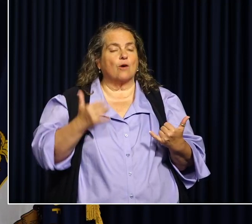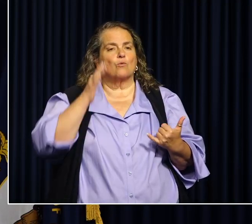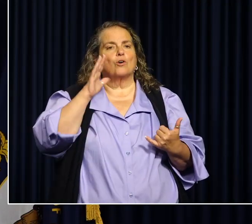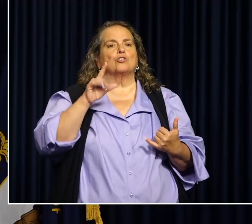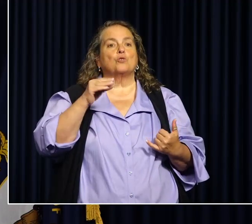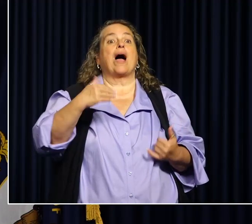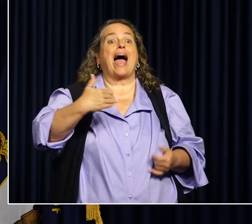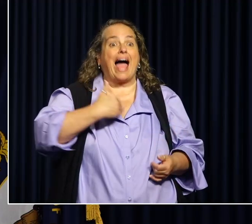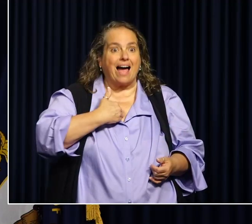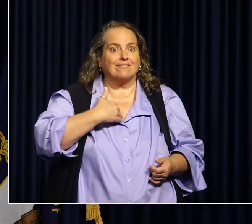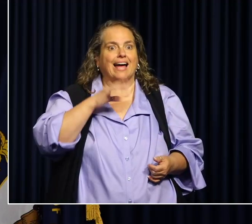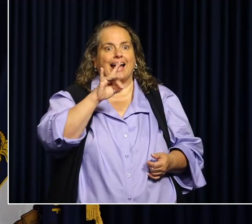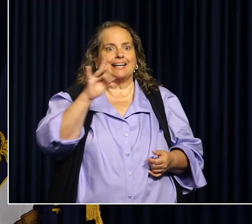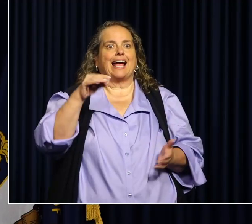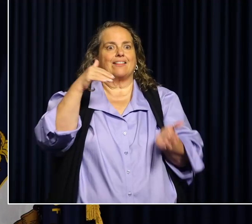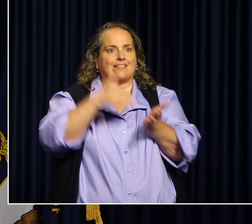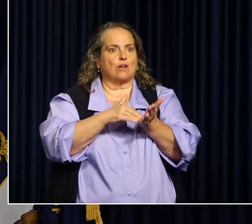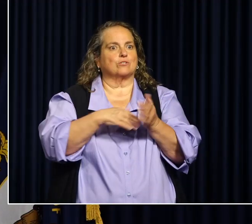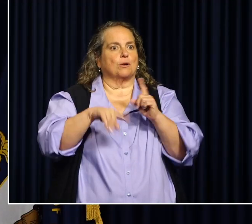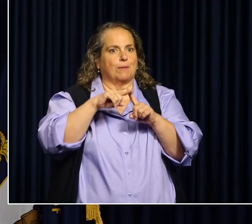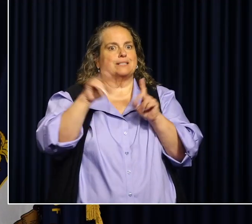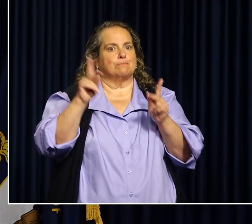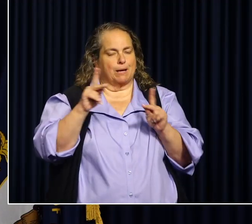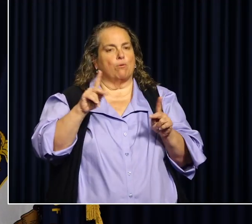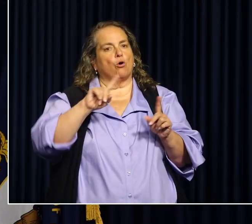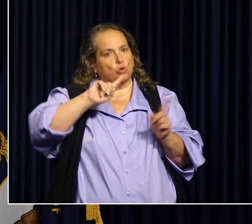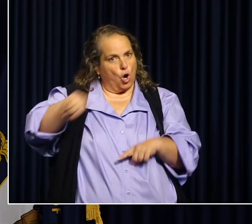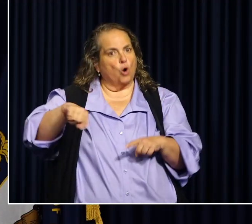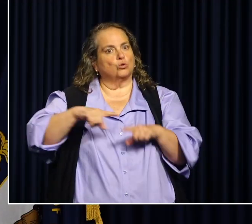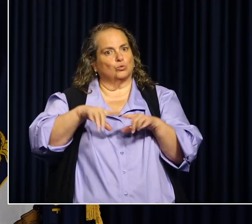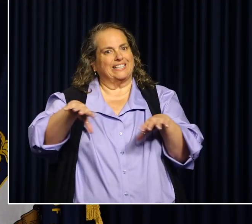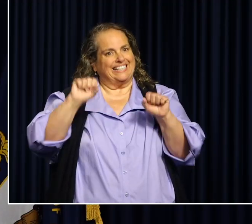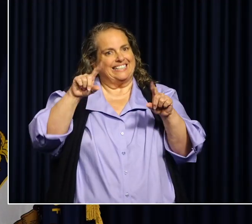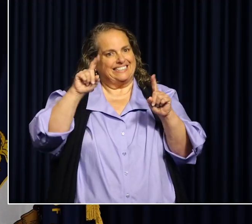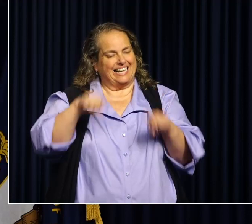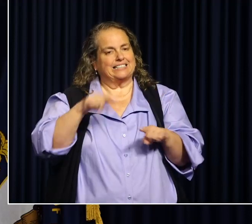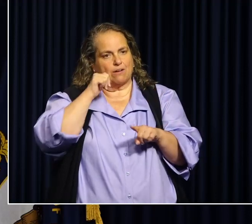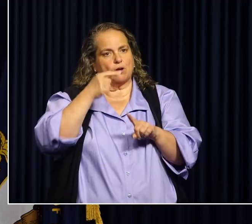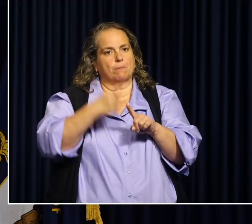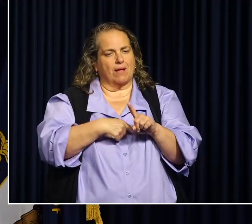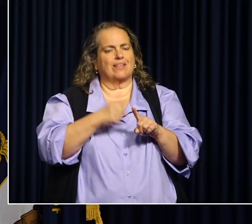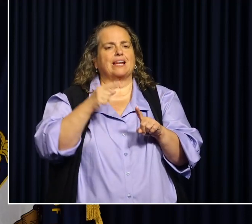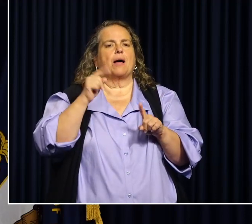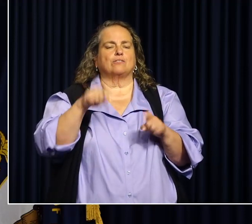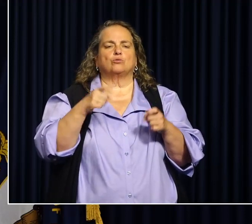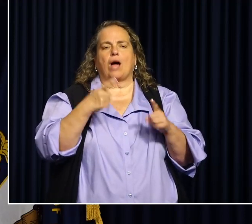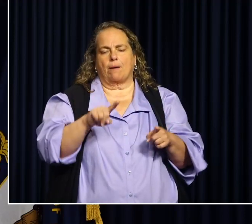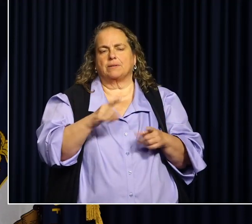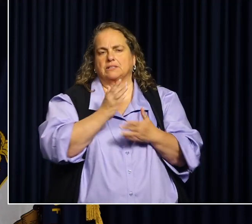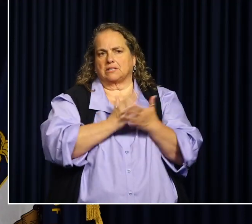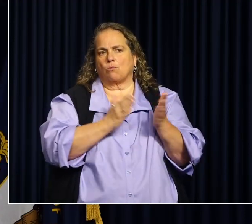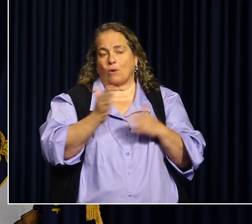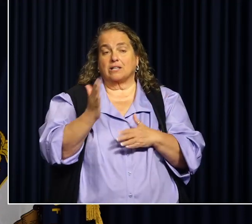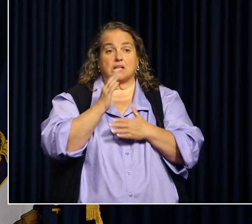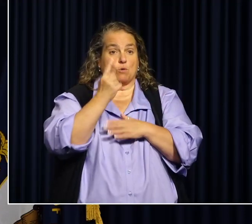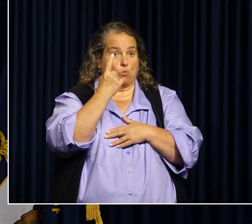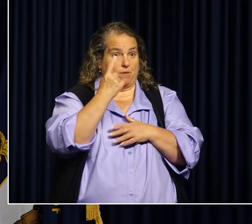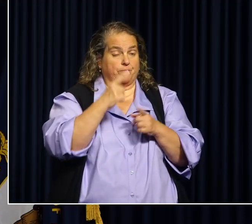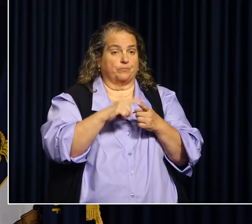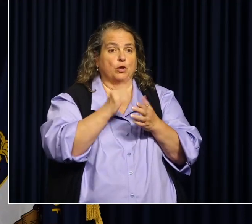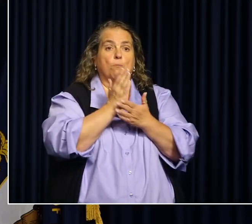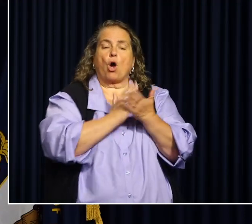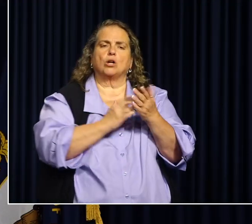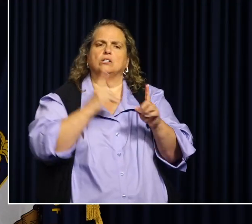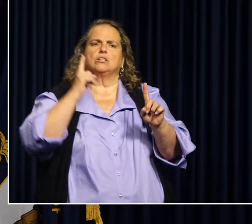have 88,000 plus people tested each month. It's going to happen in a couple of ways. Number one, part of that is going to be